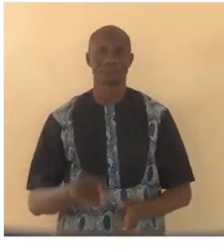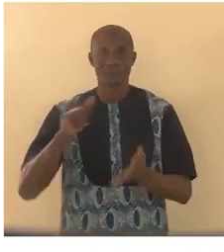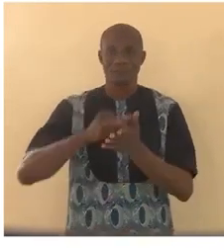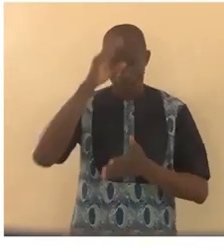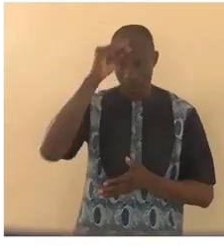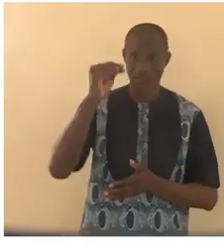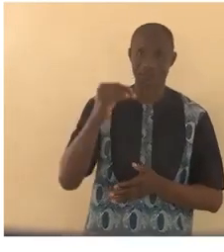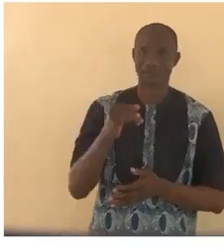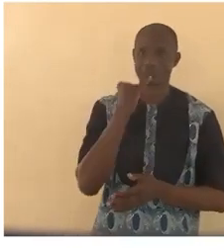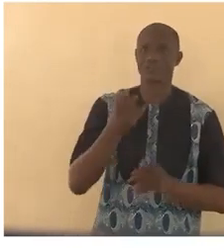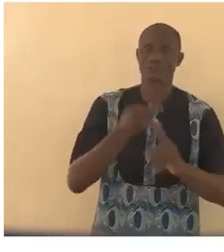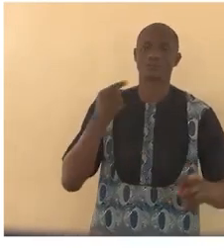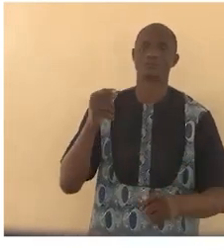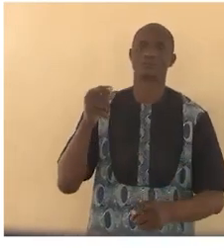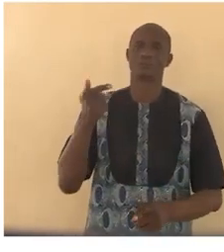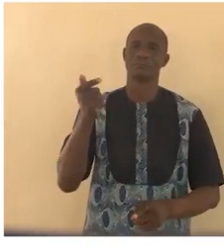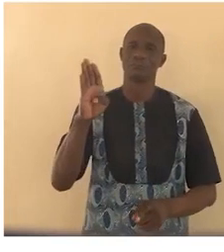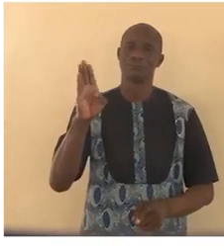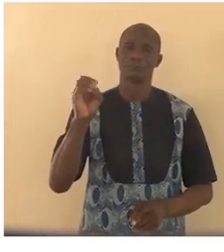That man is from Boko.